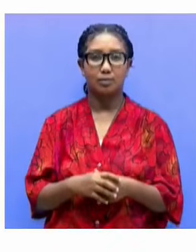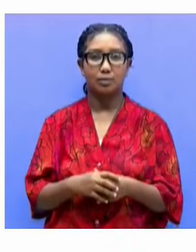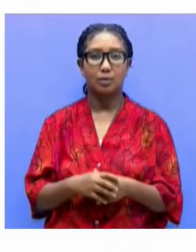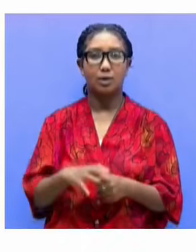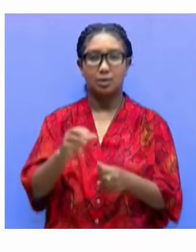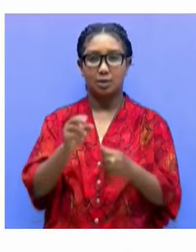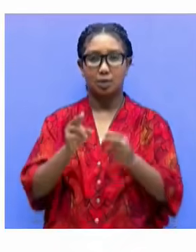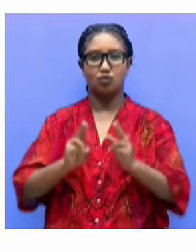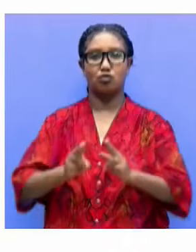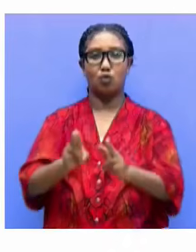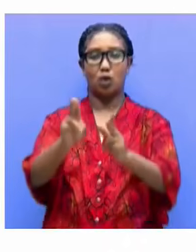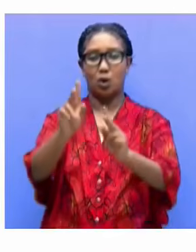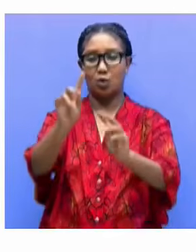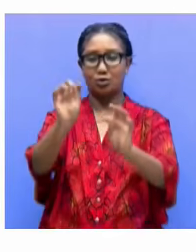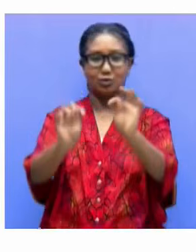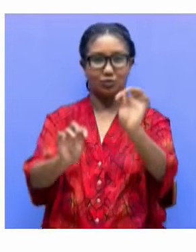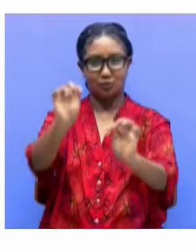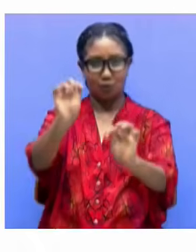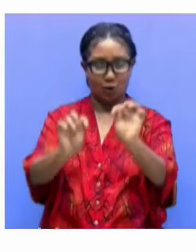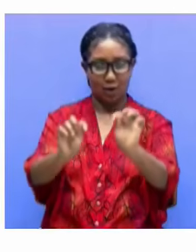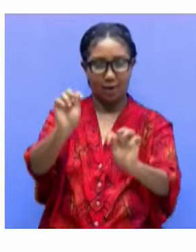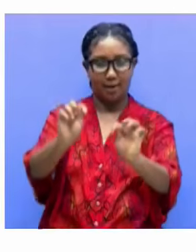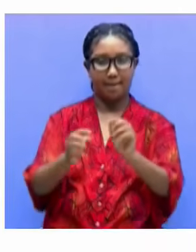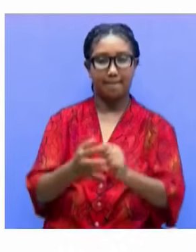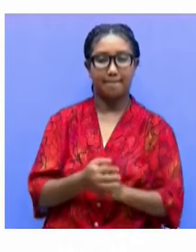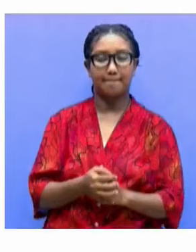the story,